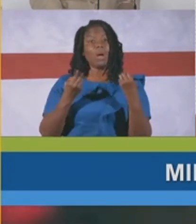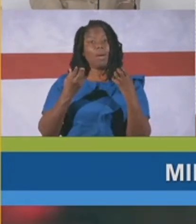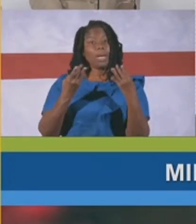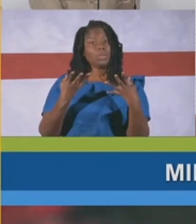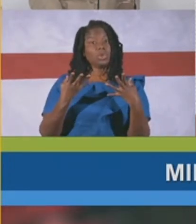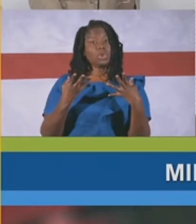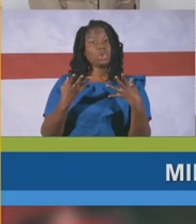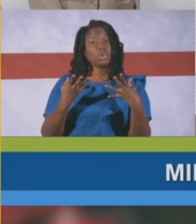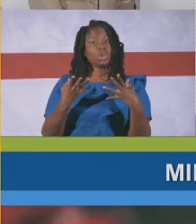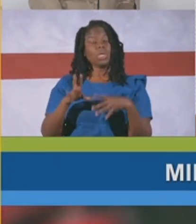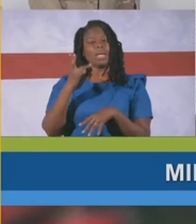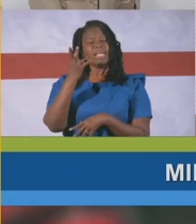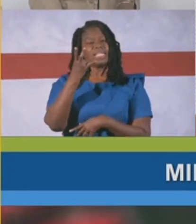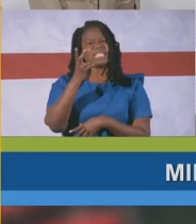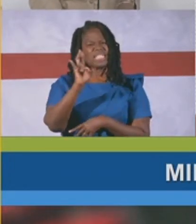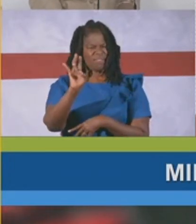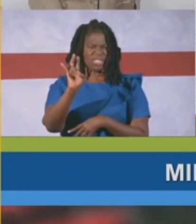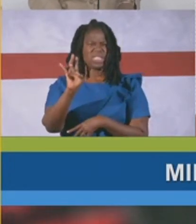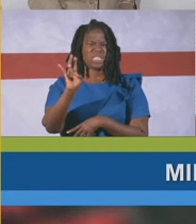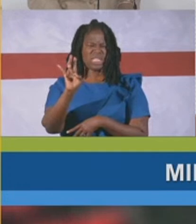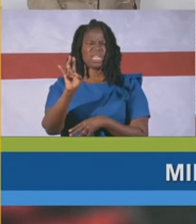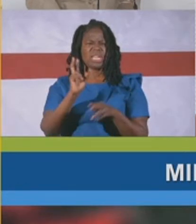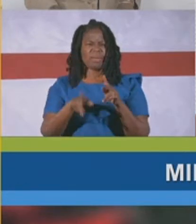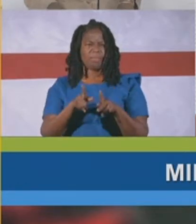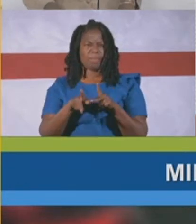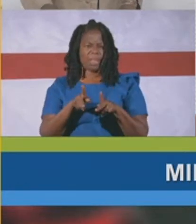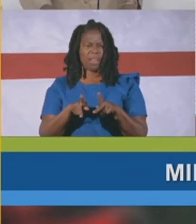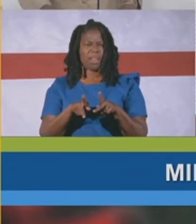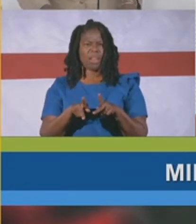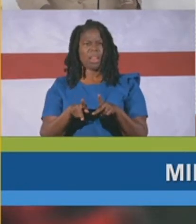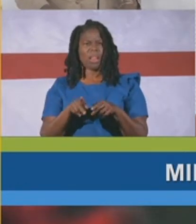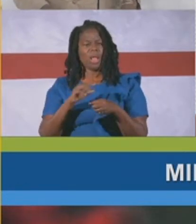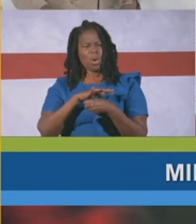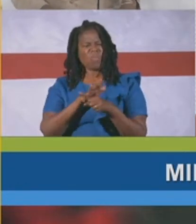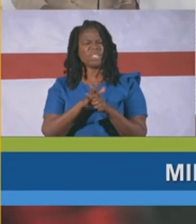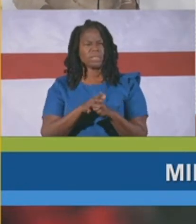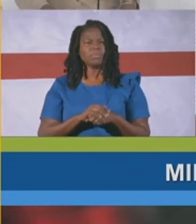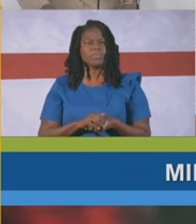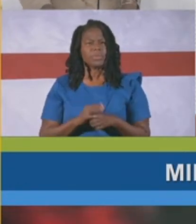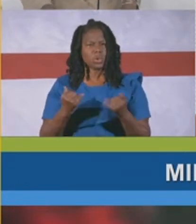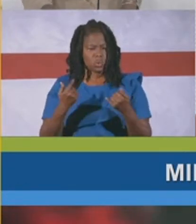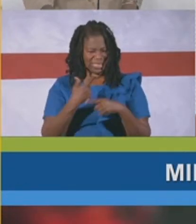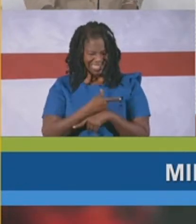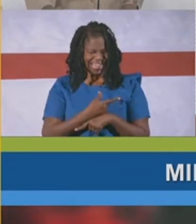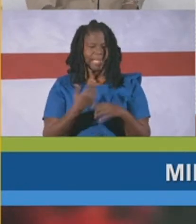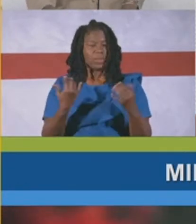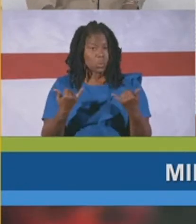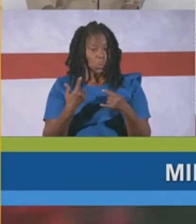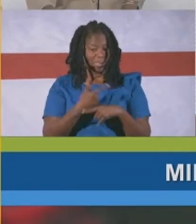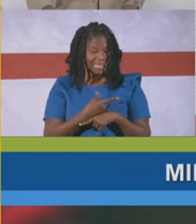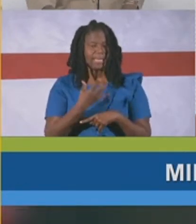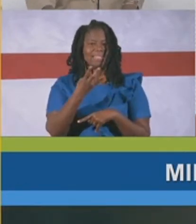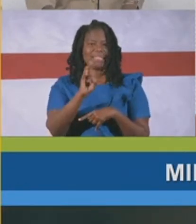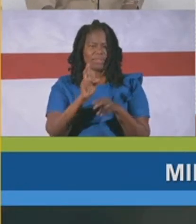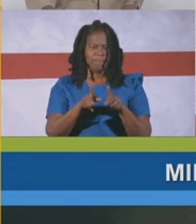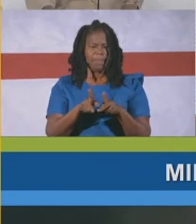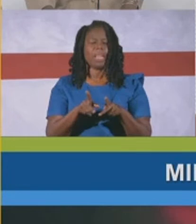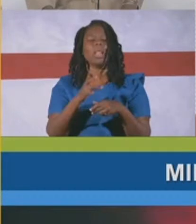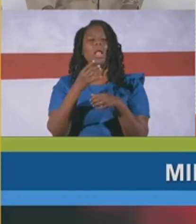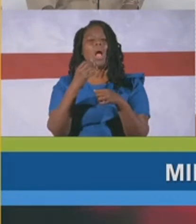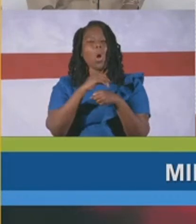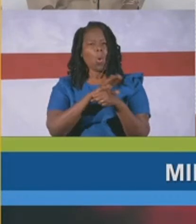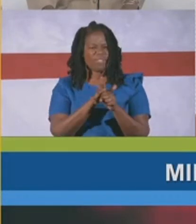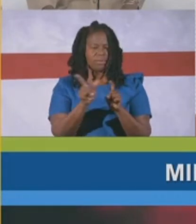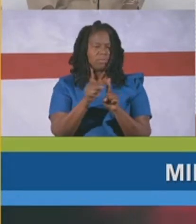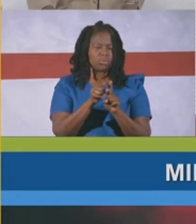of 17 cases of COVID-19. Next slide please. And of those 17,